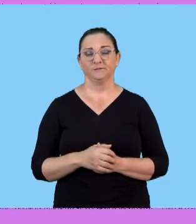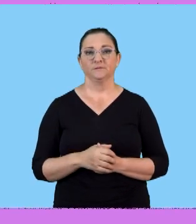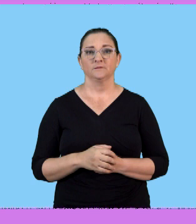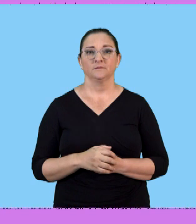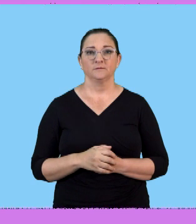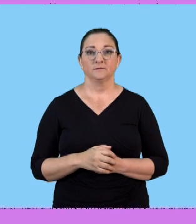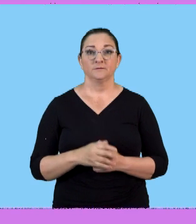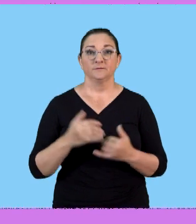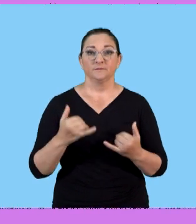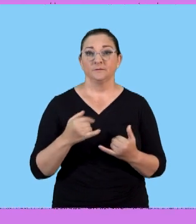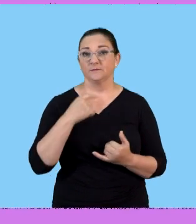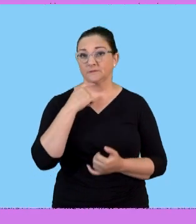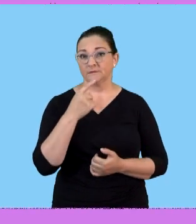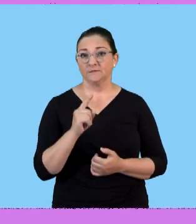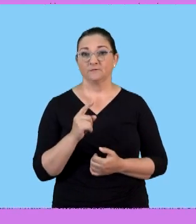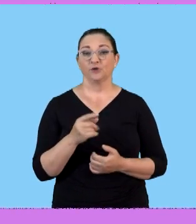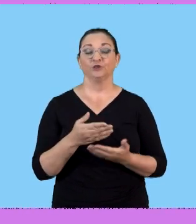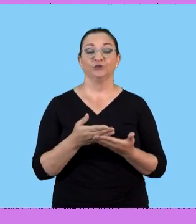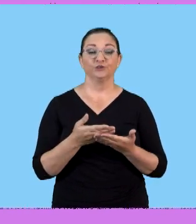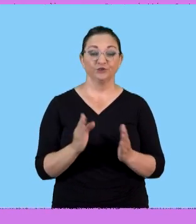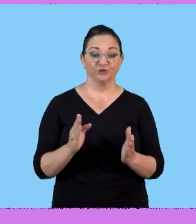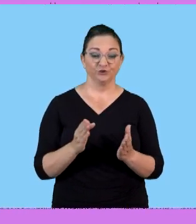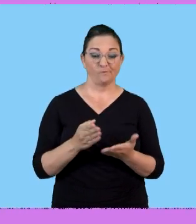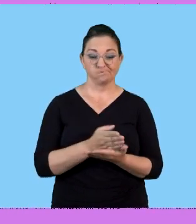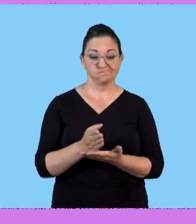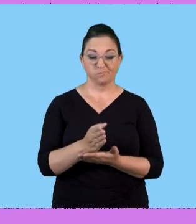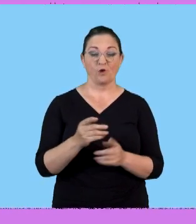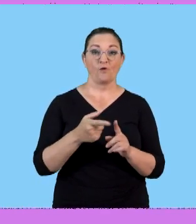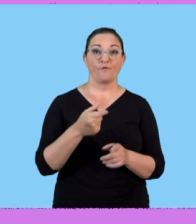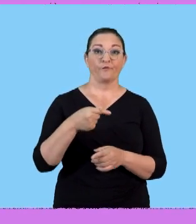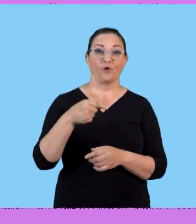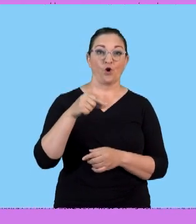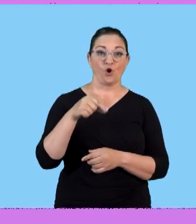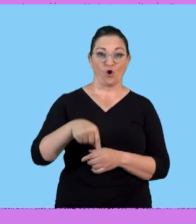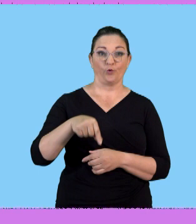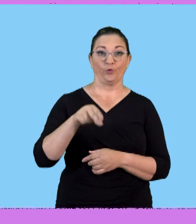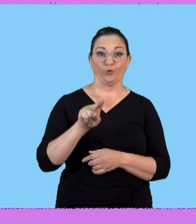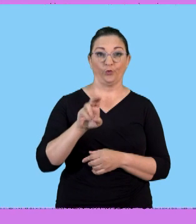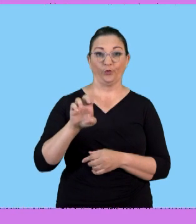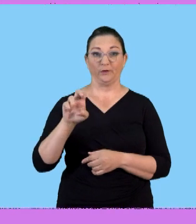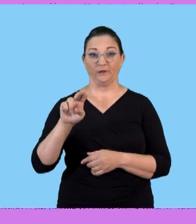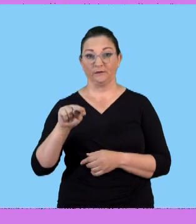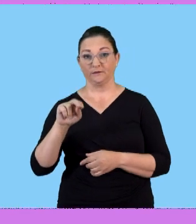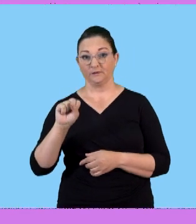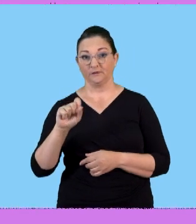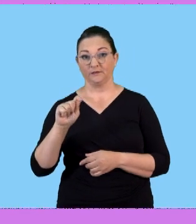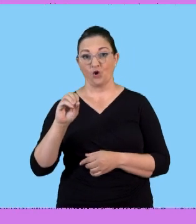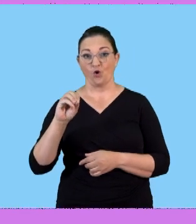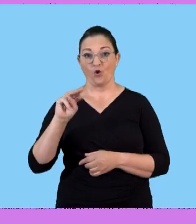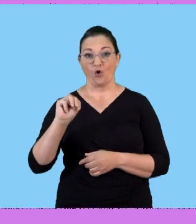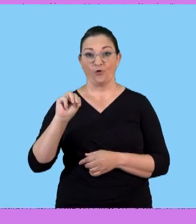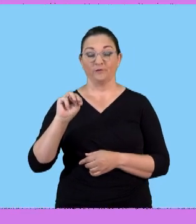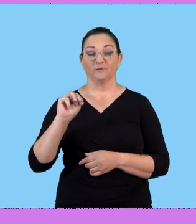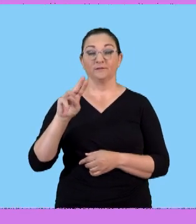number C. Determine the general direction of Queenstown from Port Shepstone. Right, general